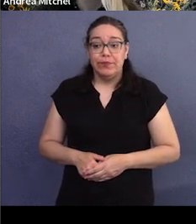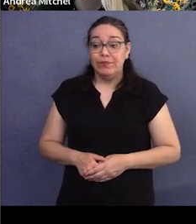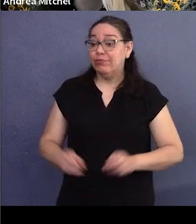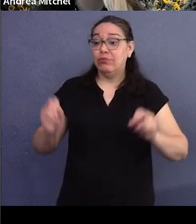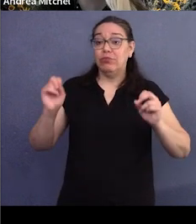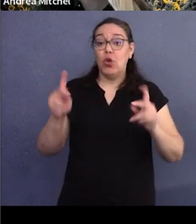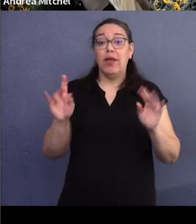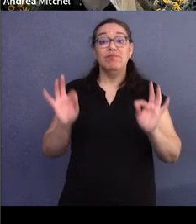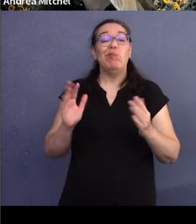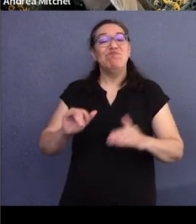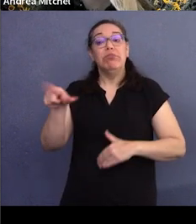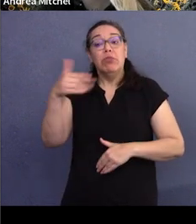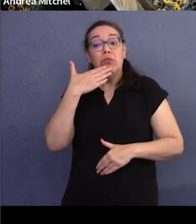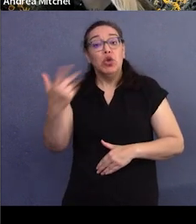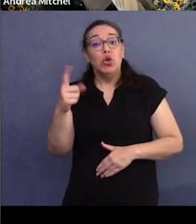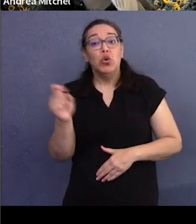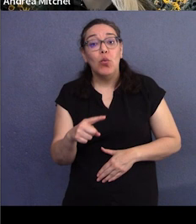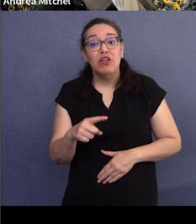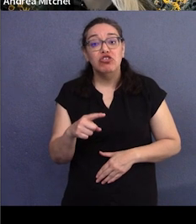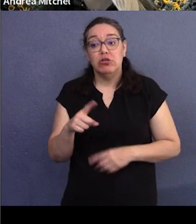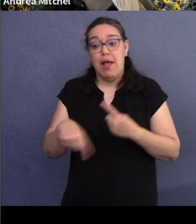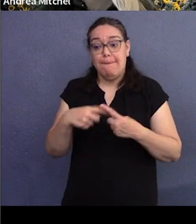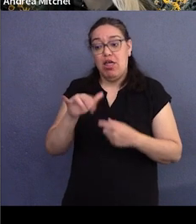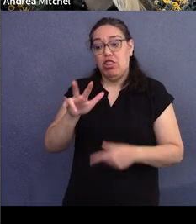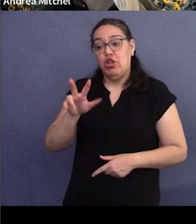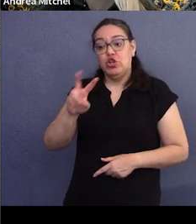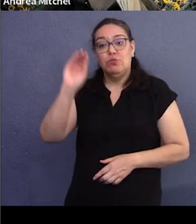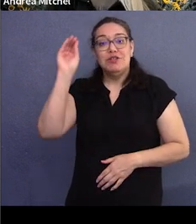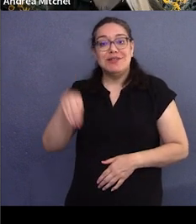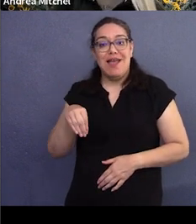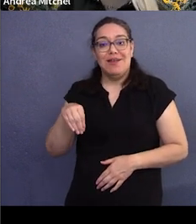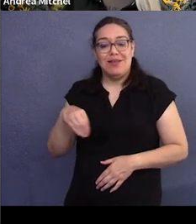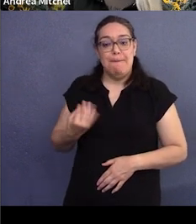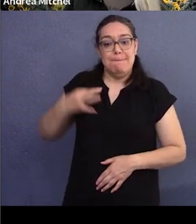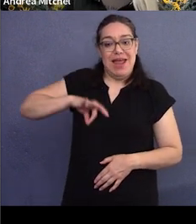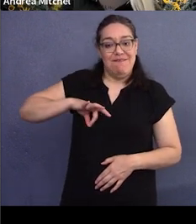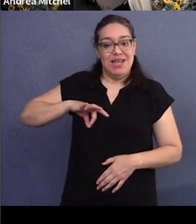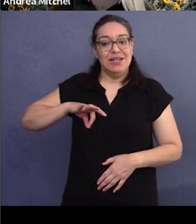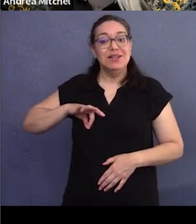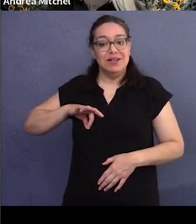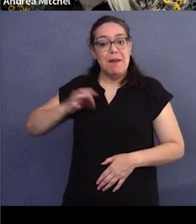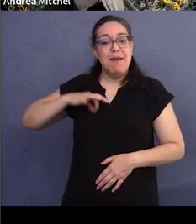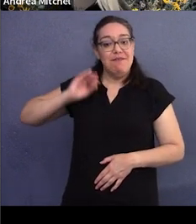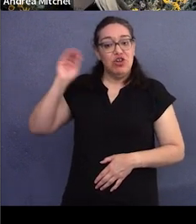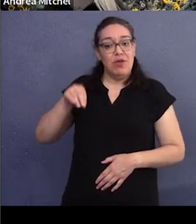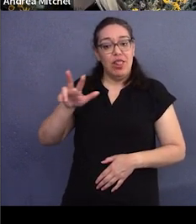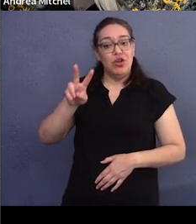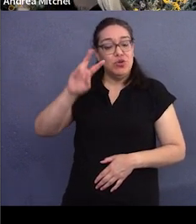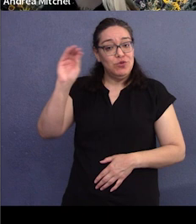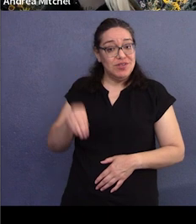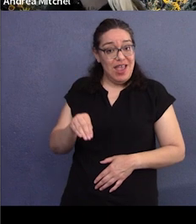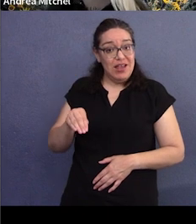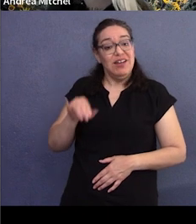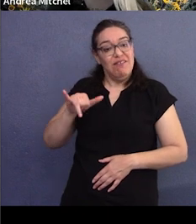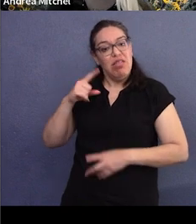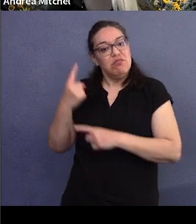Okay, and we had a good question here on 32% for benefit rate. If that is, if that's what you